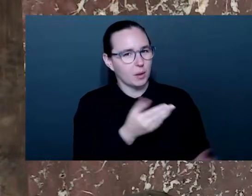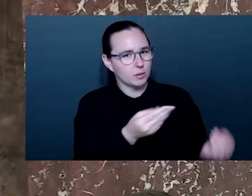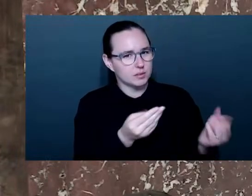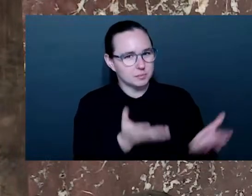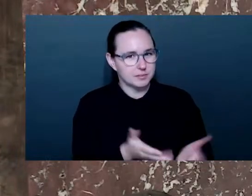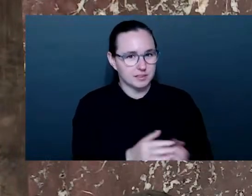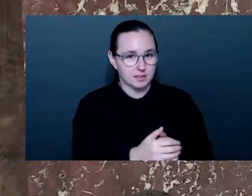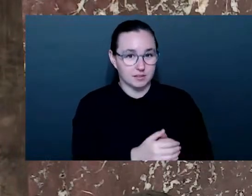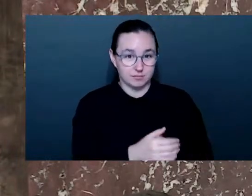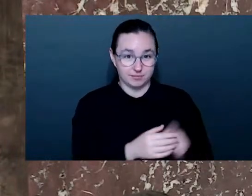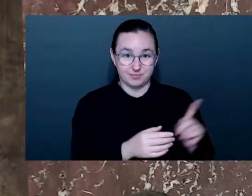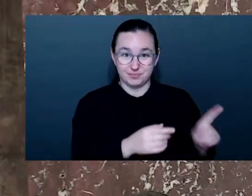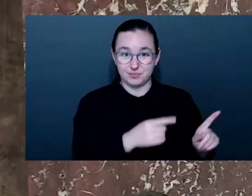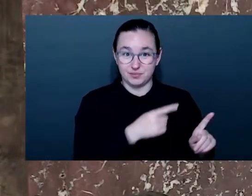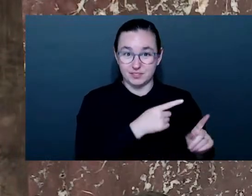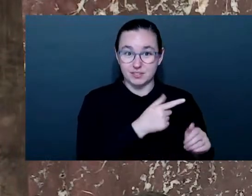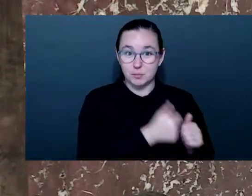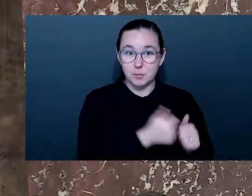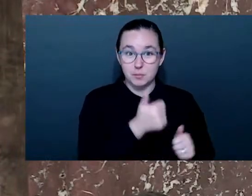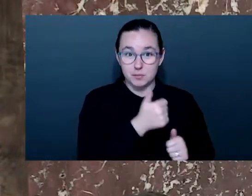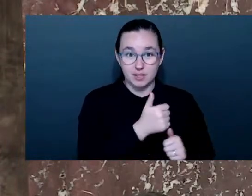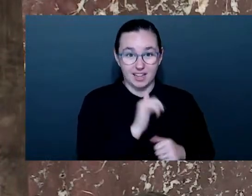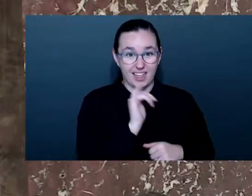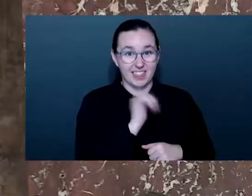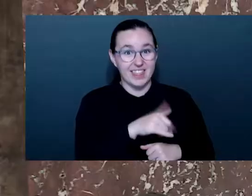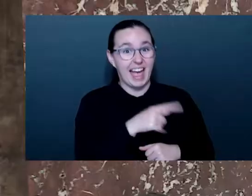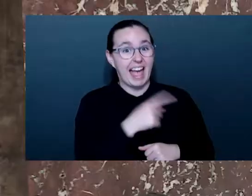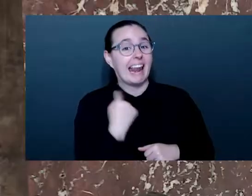to interpret them how they would like. So